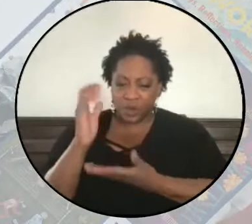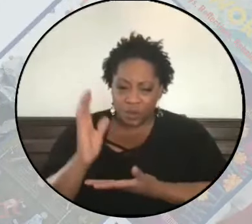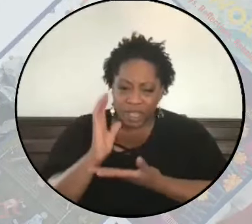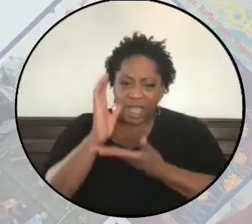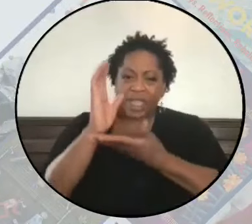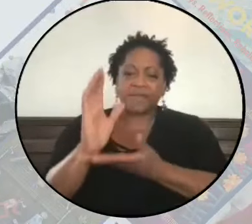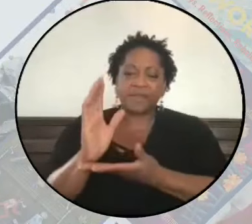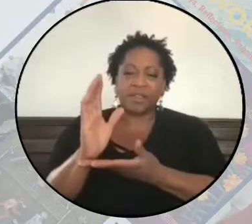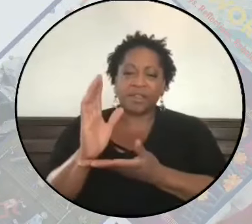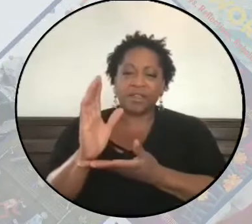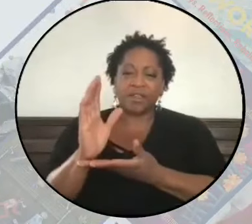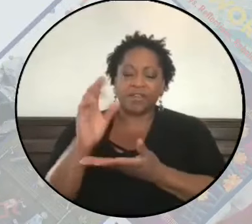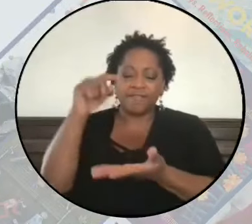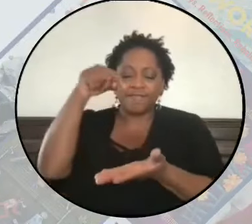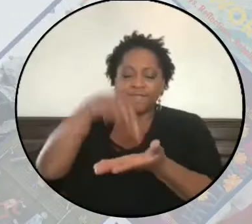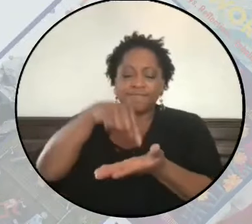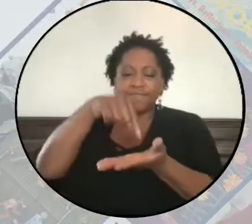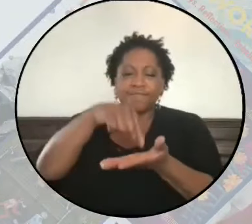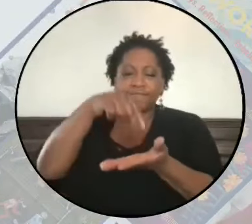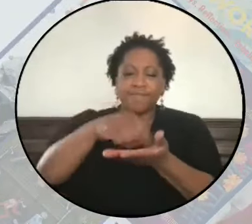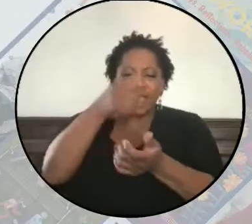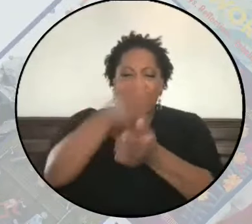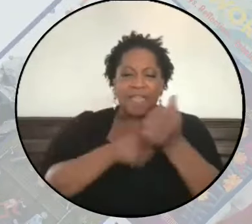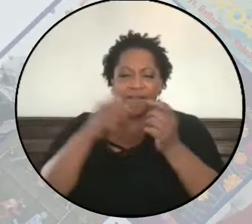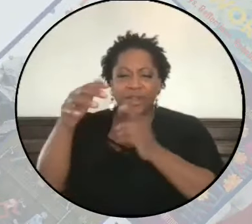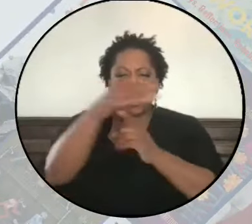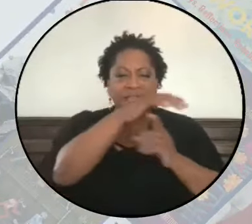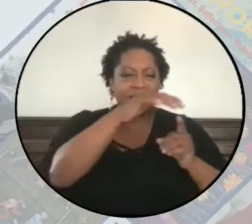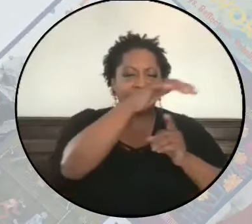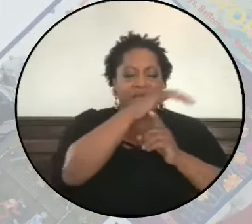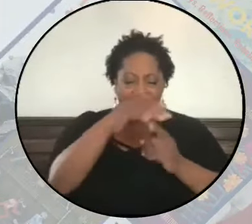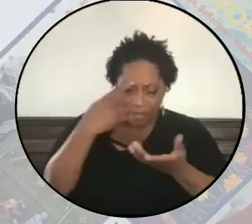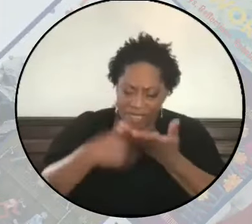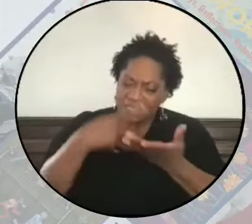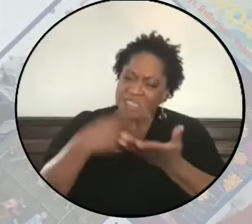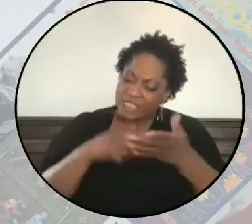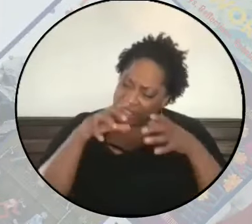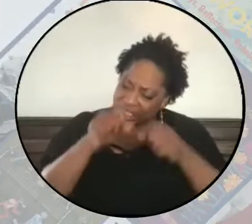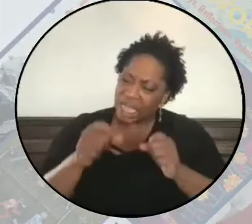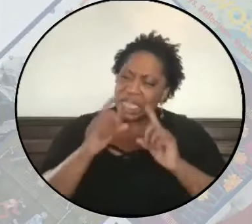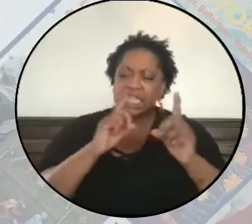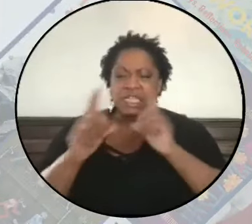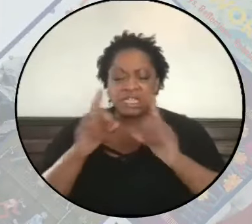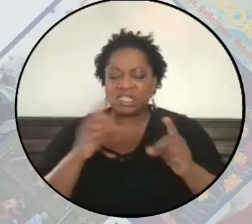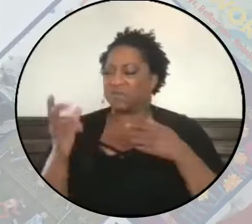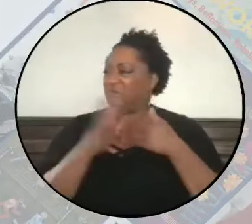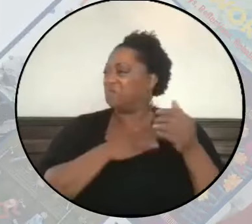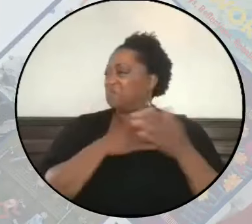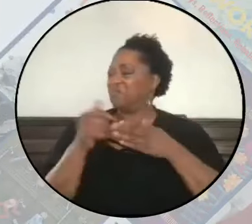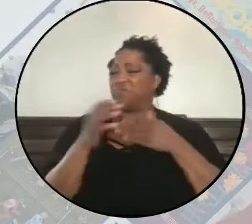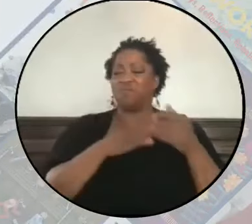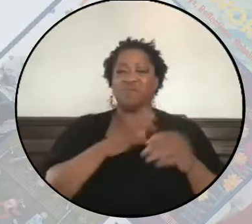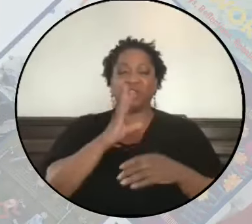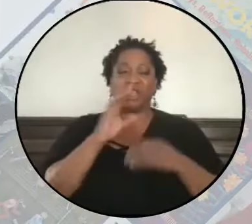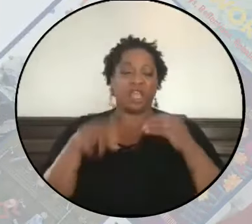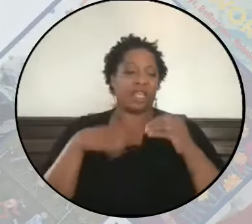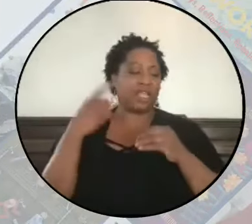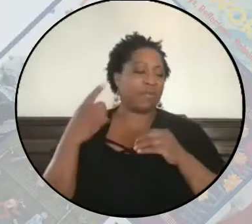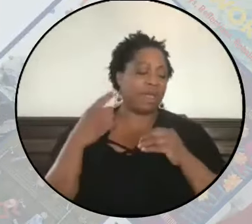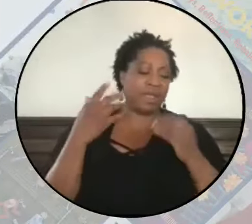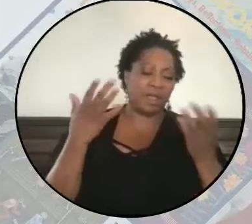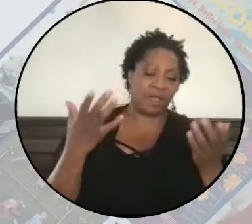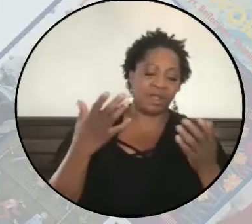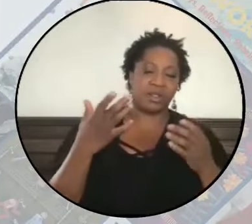in every environment we inhabit uh you know whether uh we're talking about